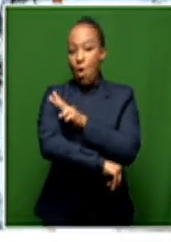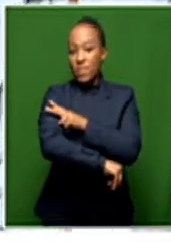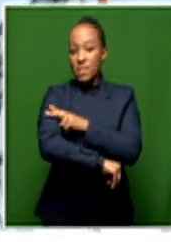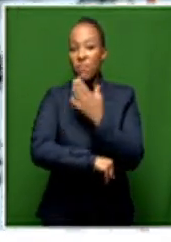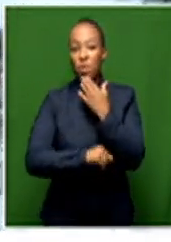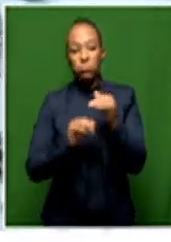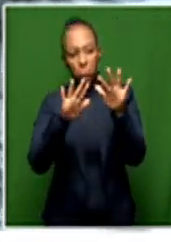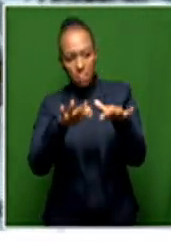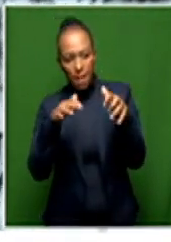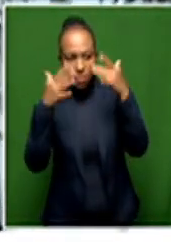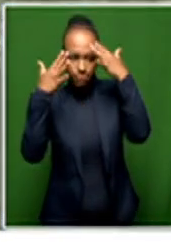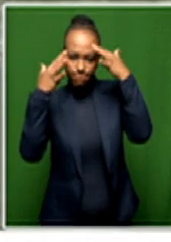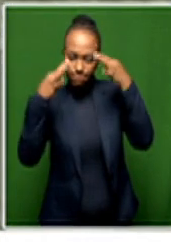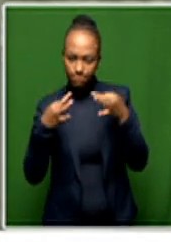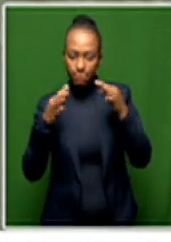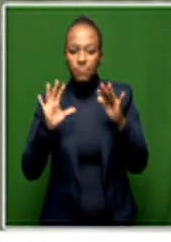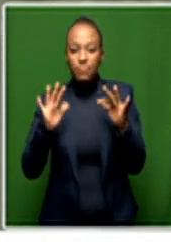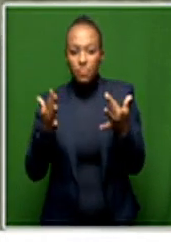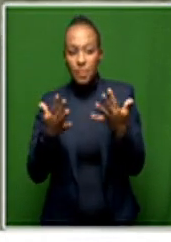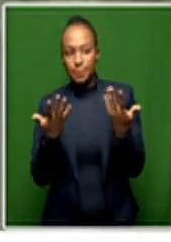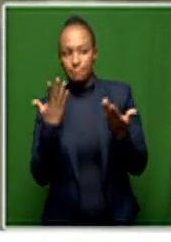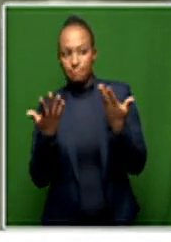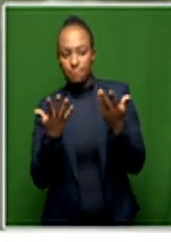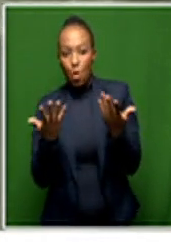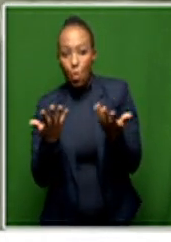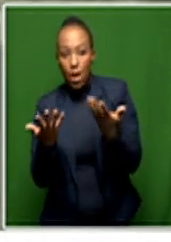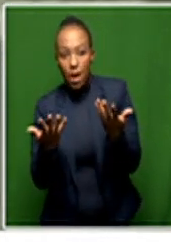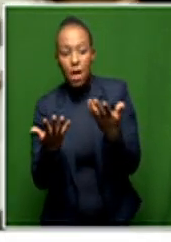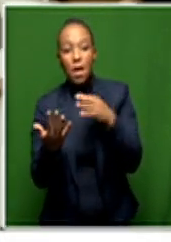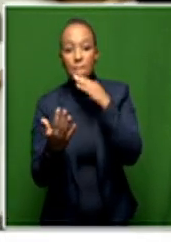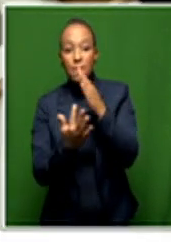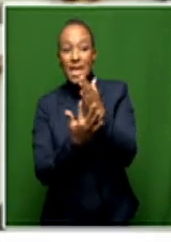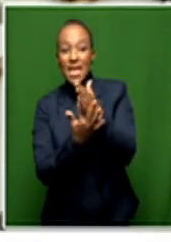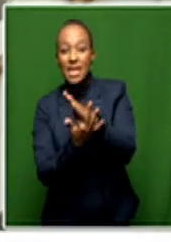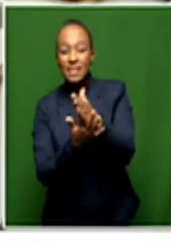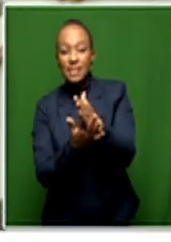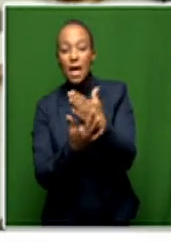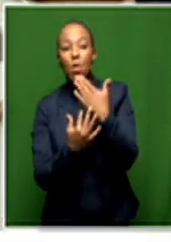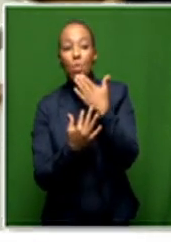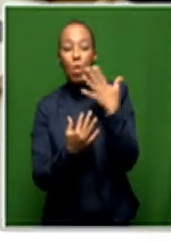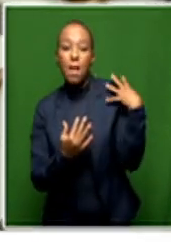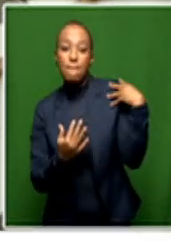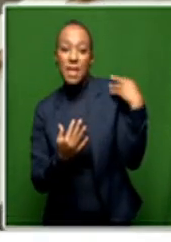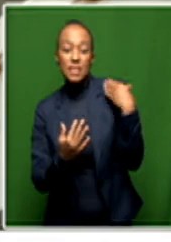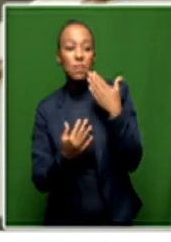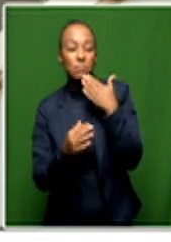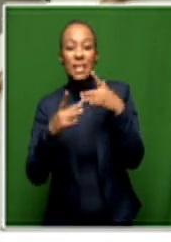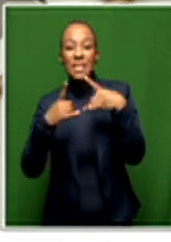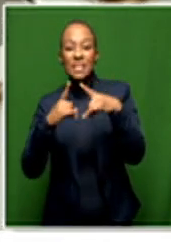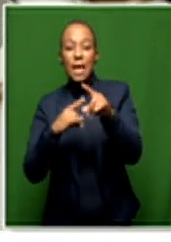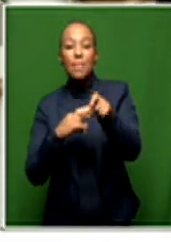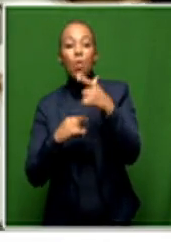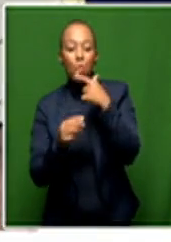make a determination insofar as to where the interministerial committee chaired by the Deputy President will be